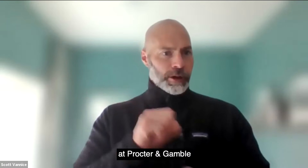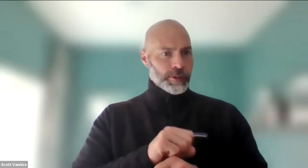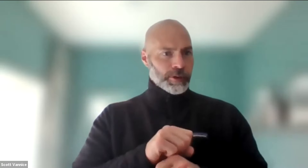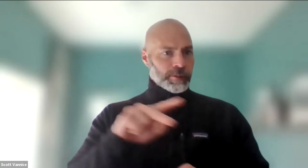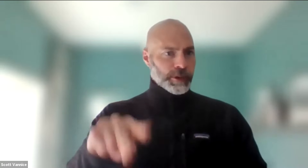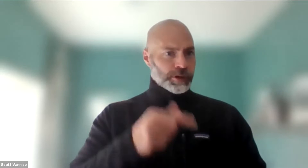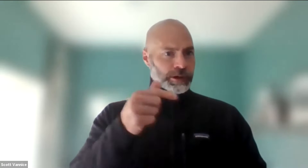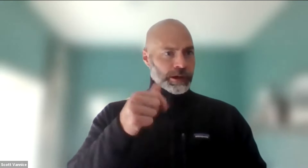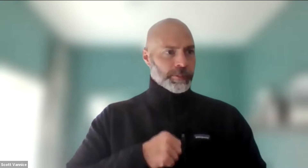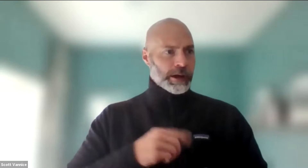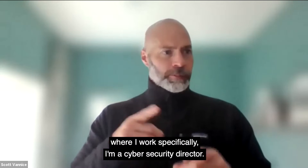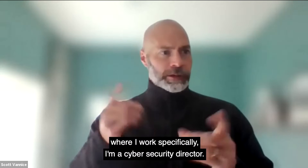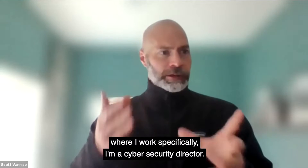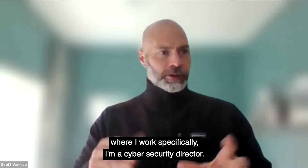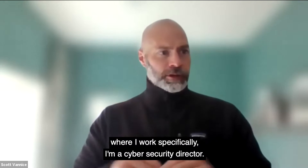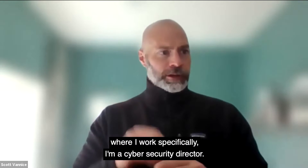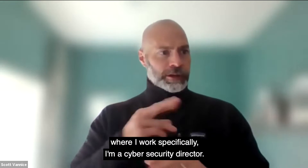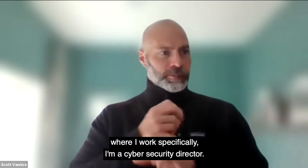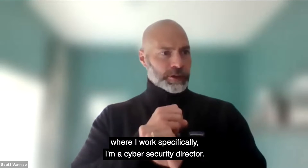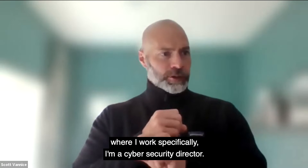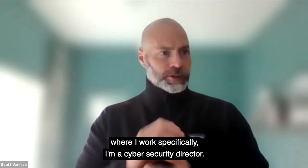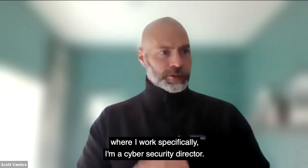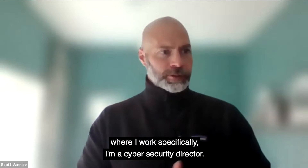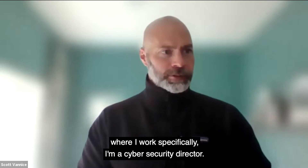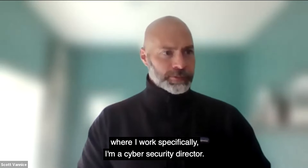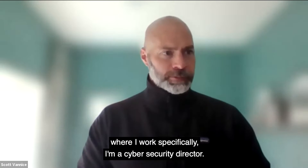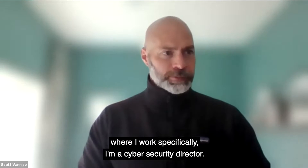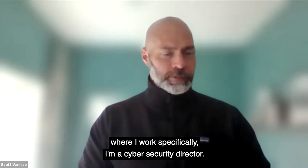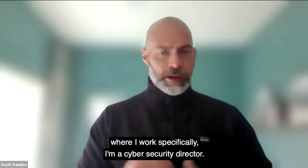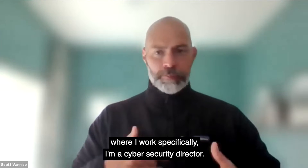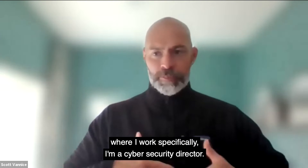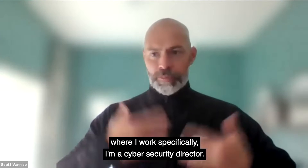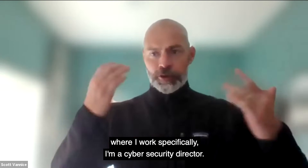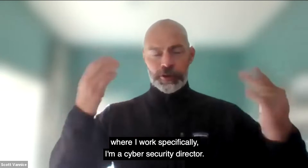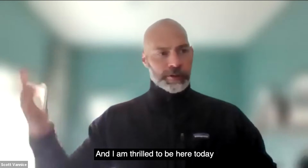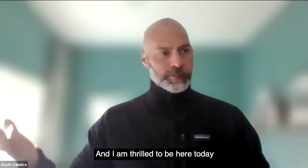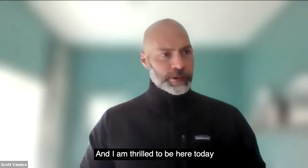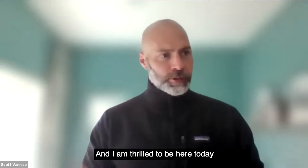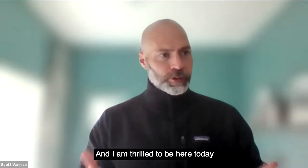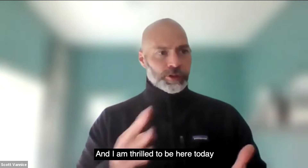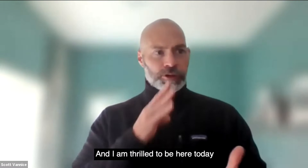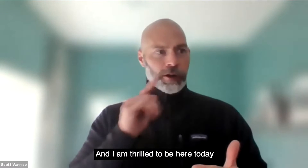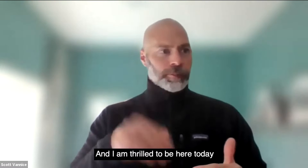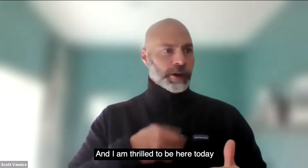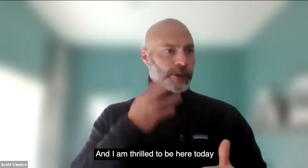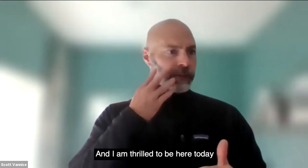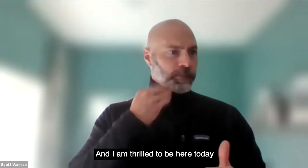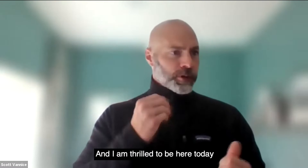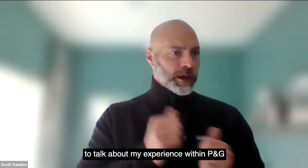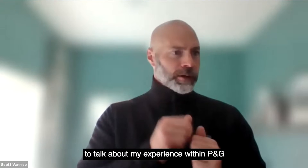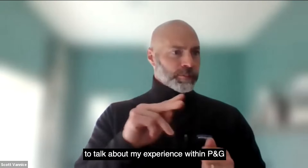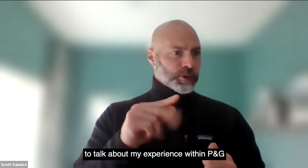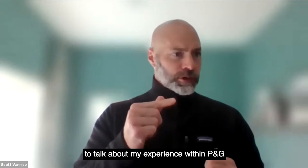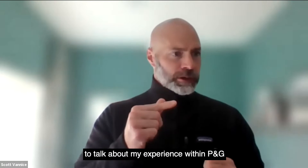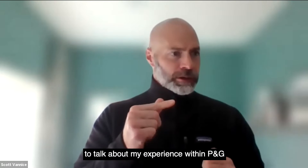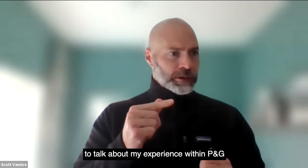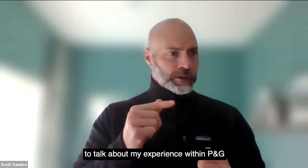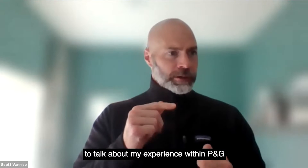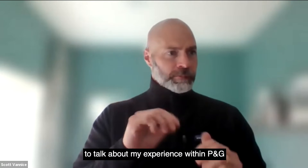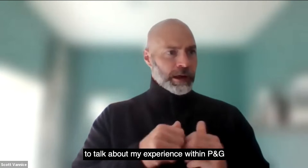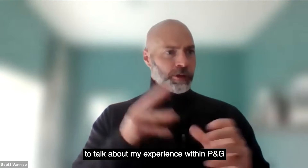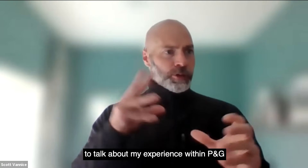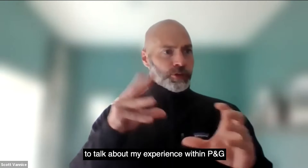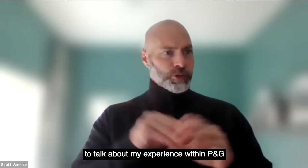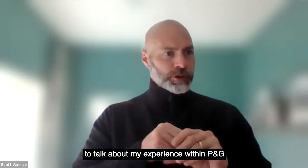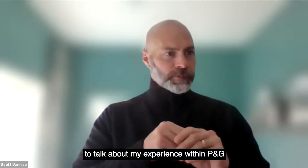Gamble, where I work specifically. I'm a cybersecurity director, and I am thrilled to be here today to talk about my